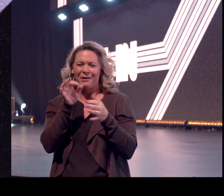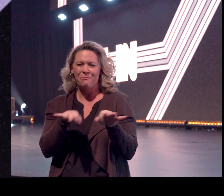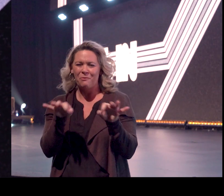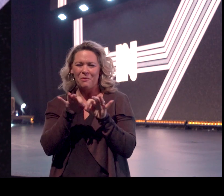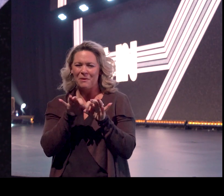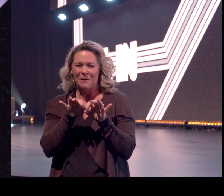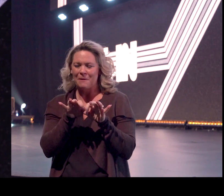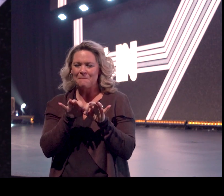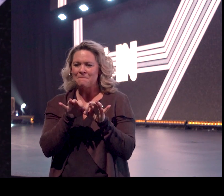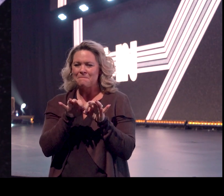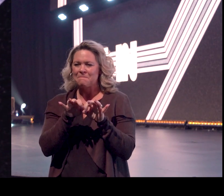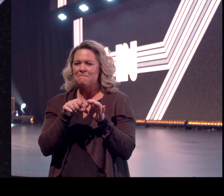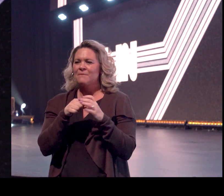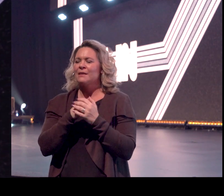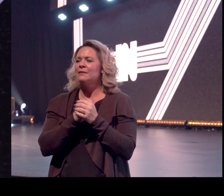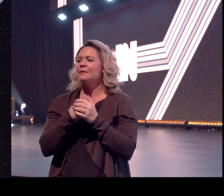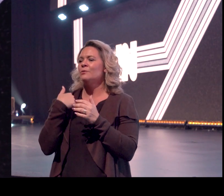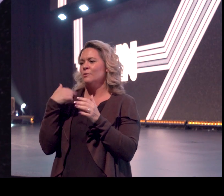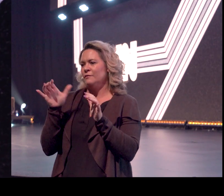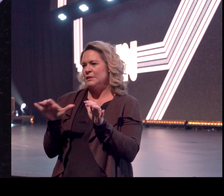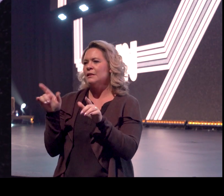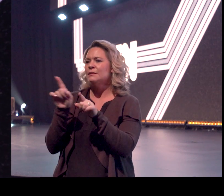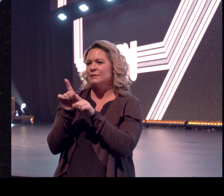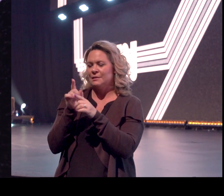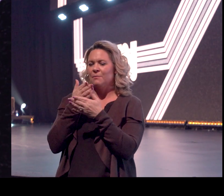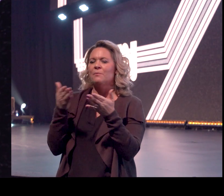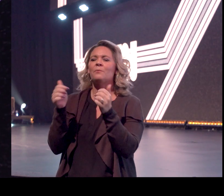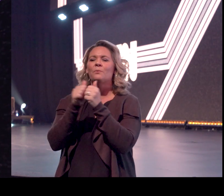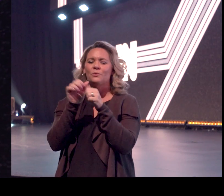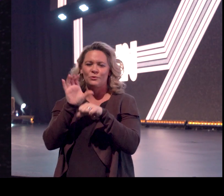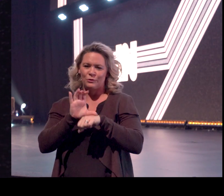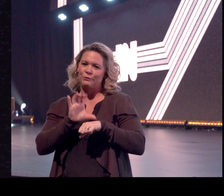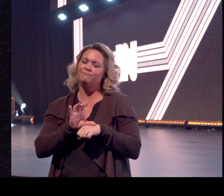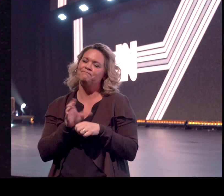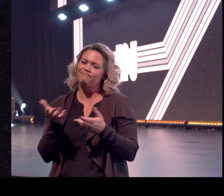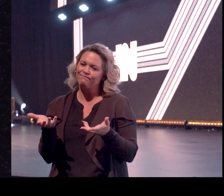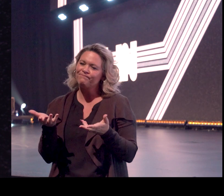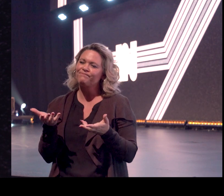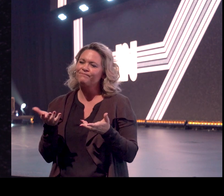monster. And I wonder if maybe we've done the same thing with the church.